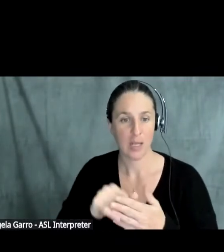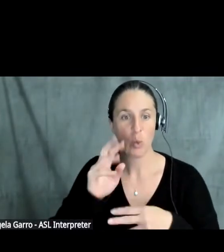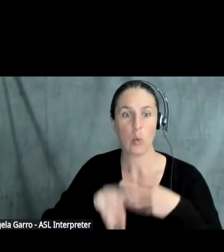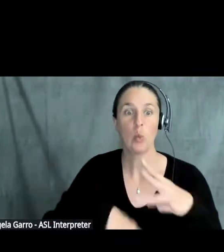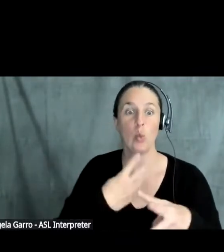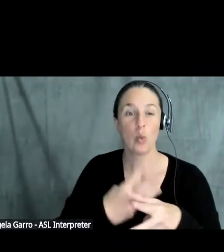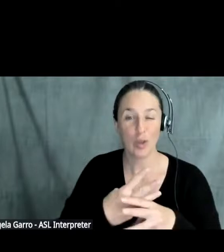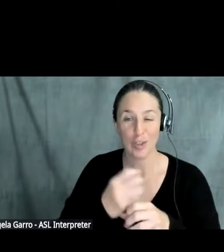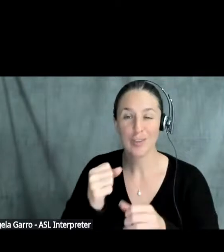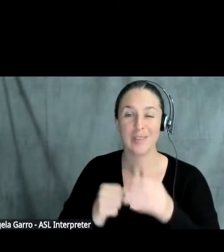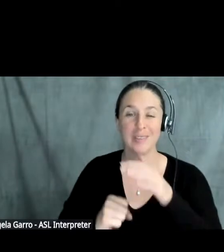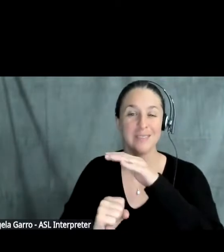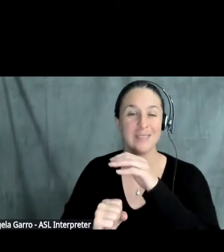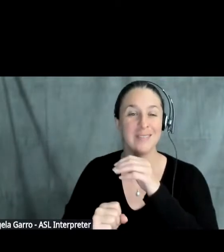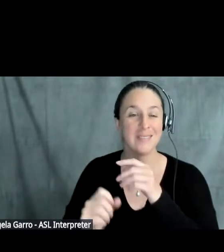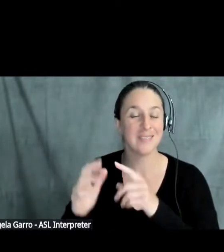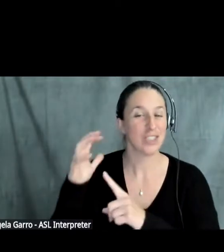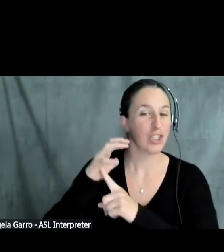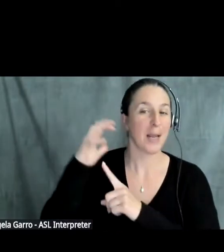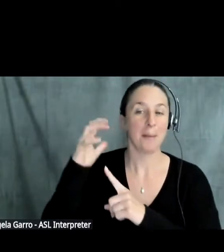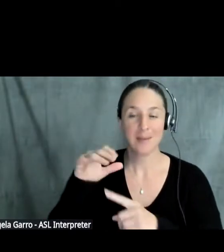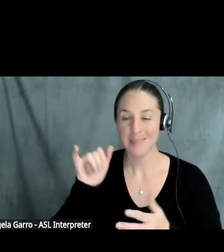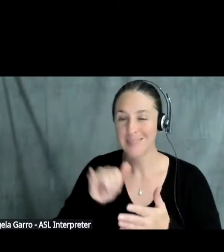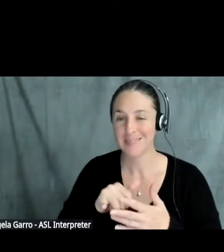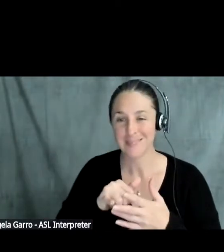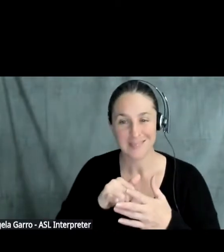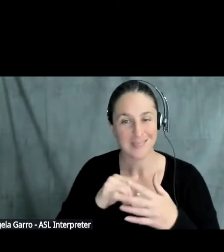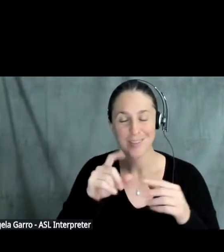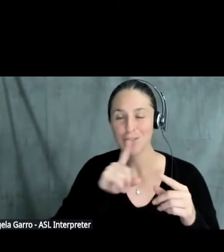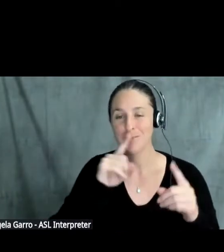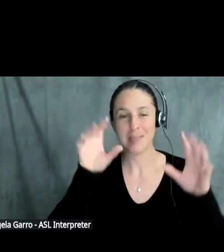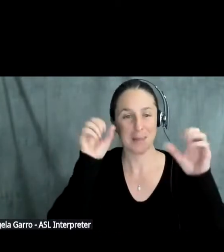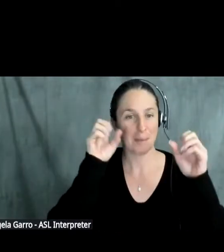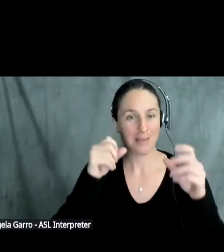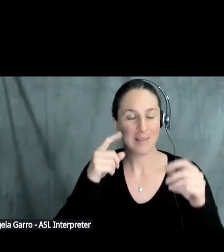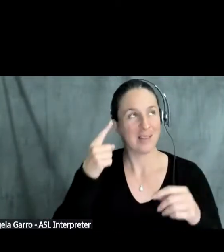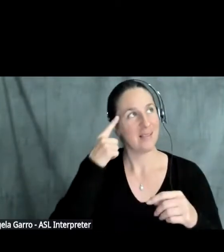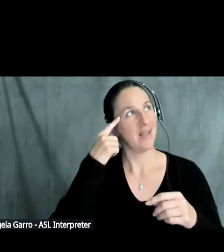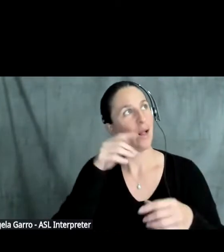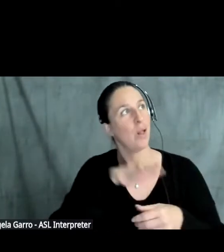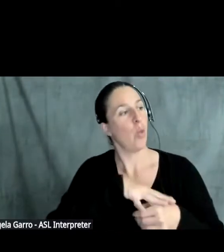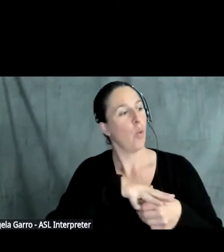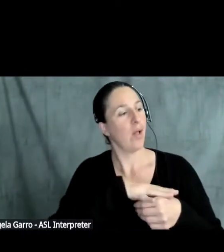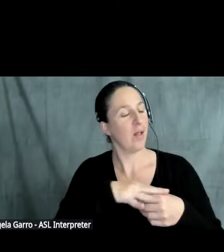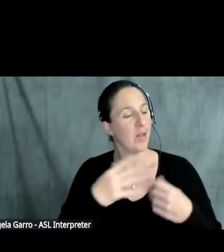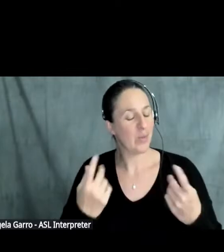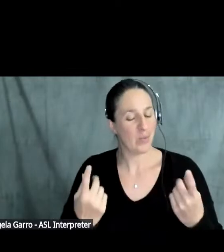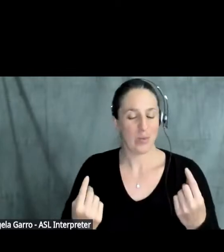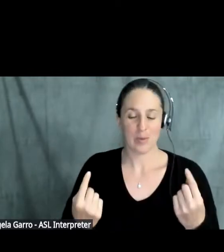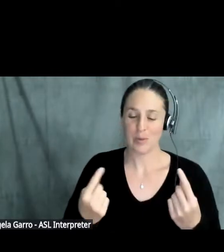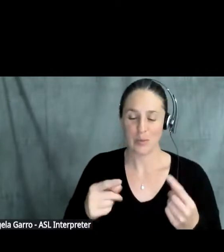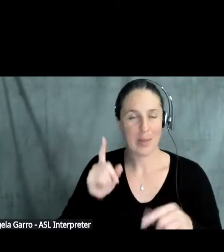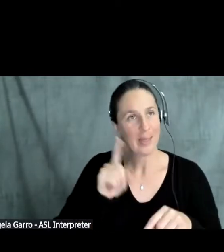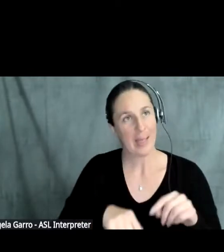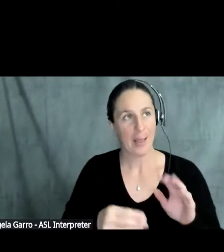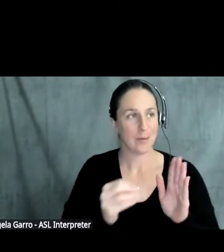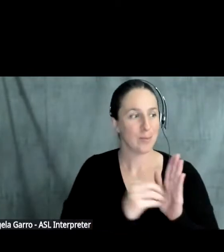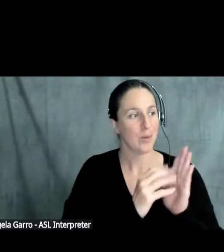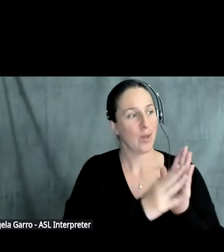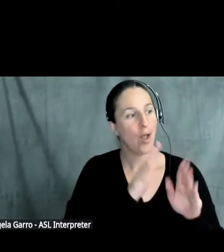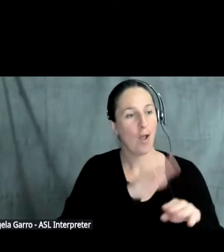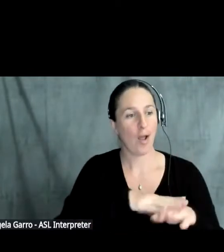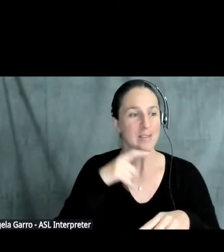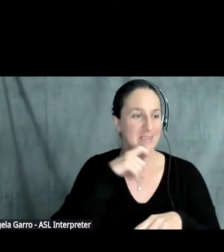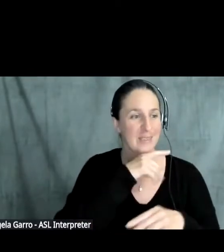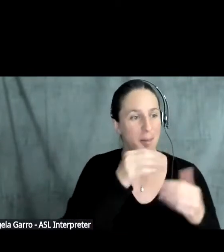amazing. I'm just thinking locally, what could we do? I mean, we can't put that on cereal boxes, but we got to put it like bus